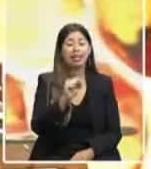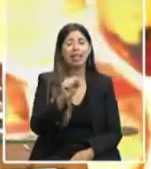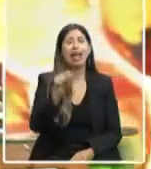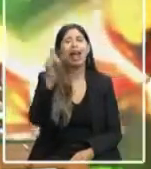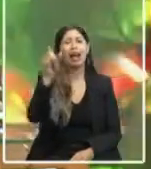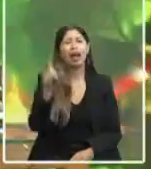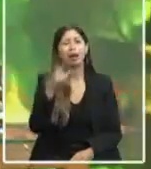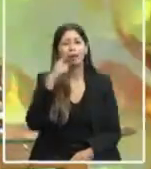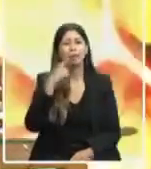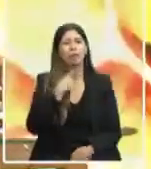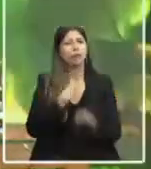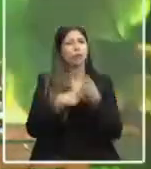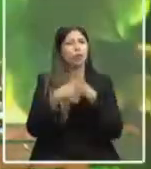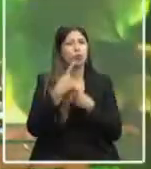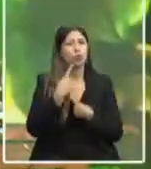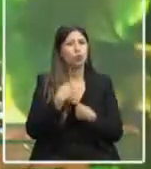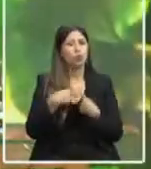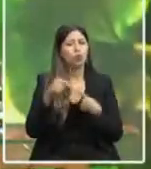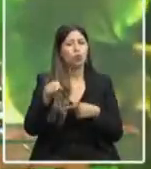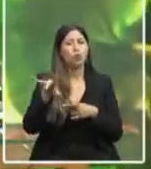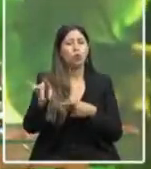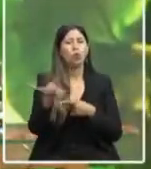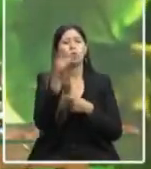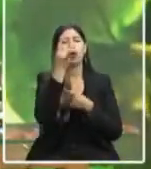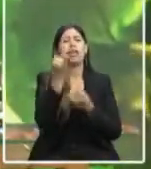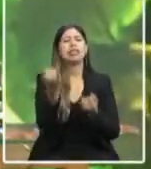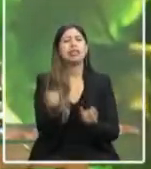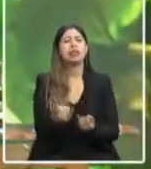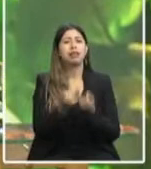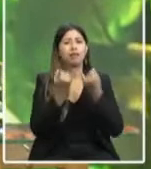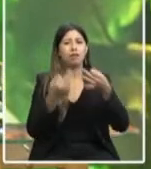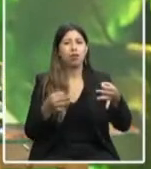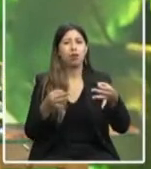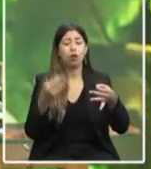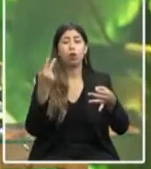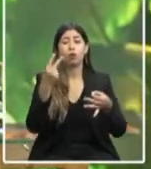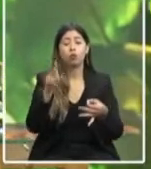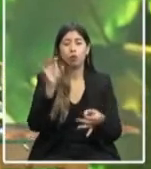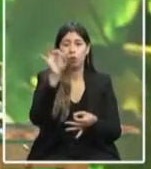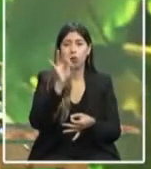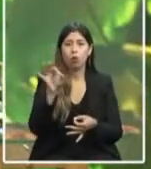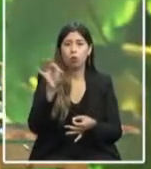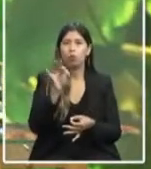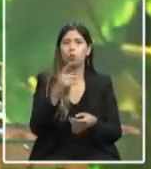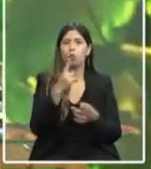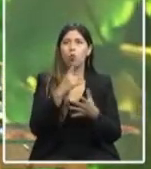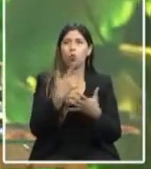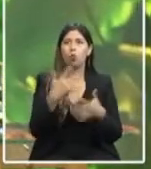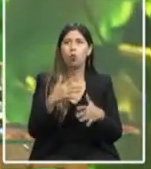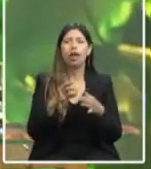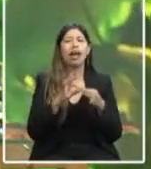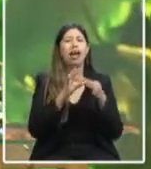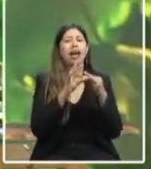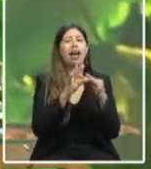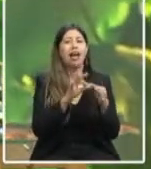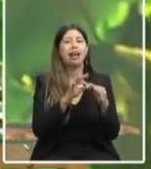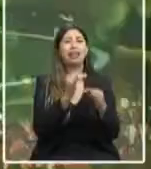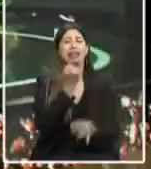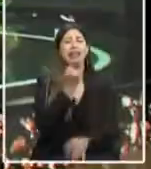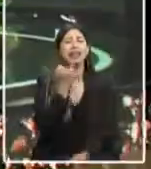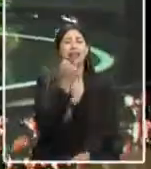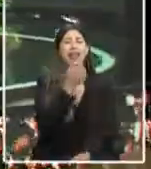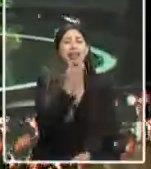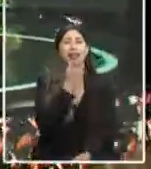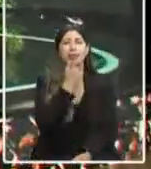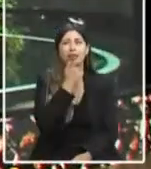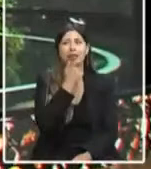revisar los principales hallazgos de este informe, el punto de vista que es muy original. So thank you very much for being